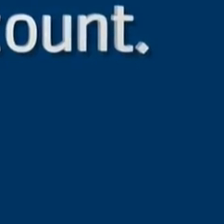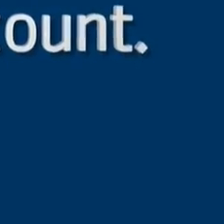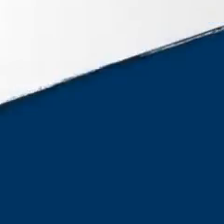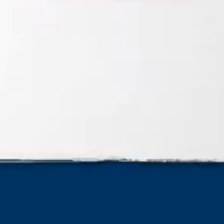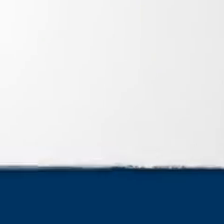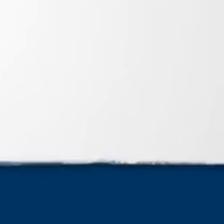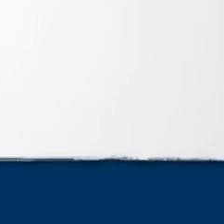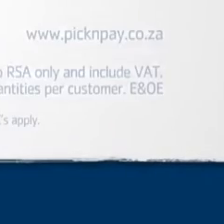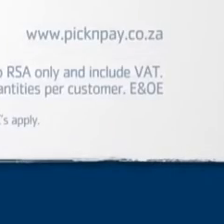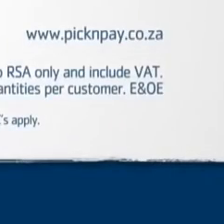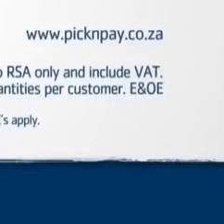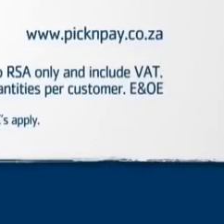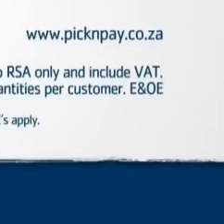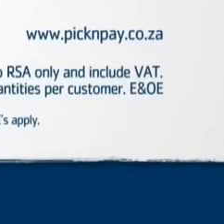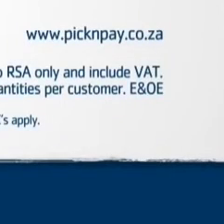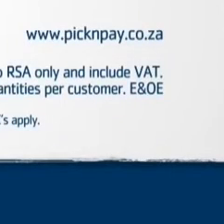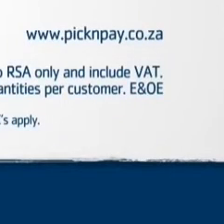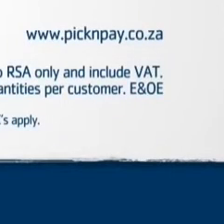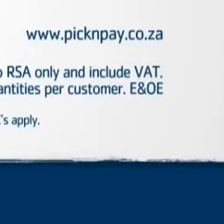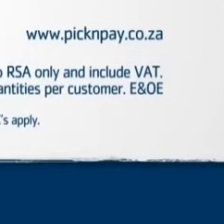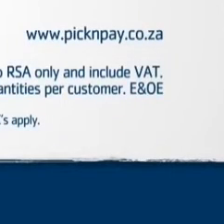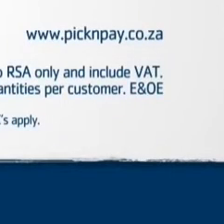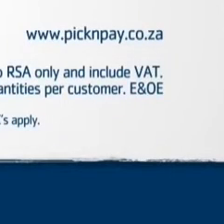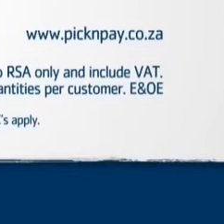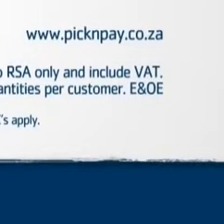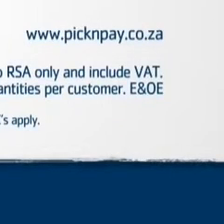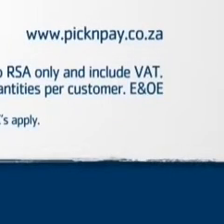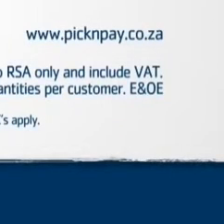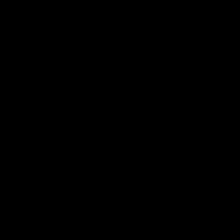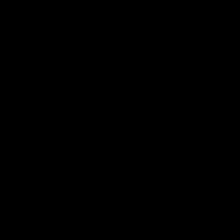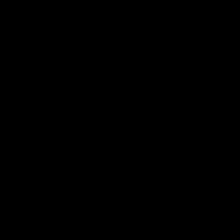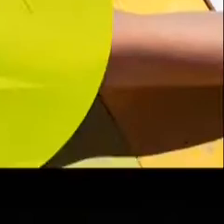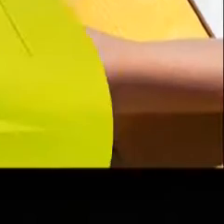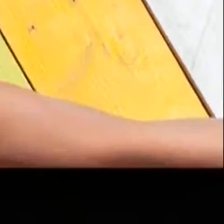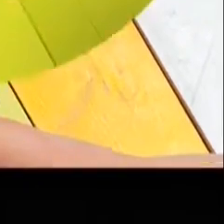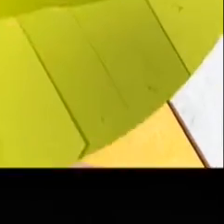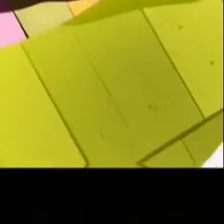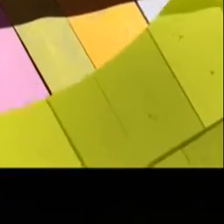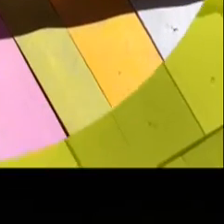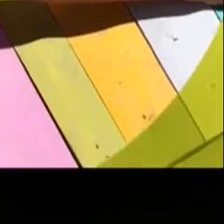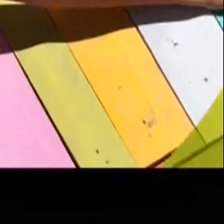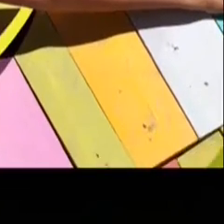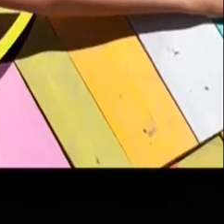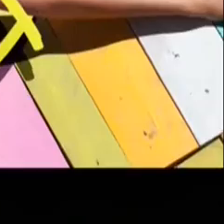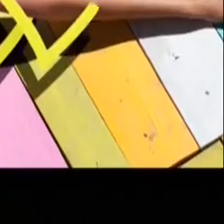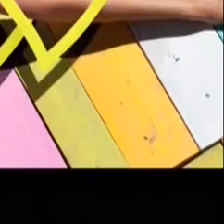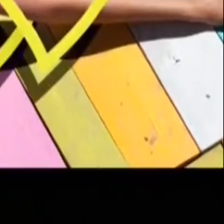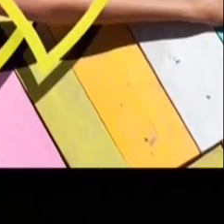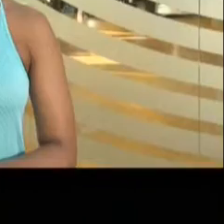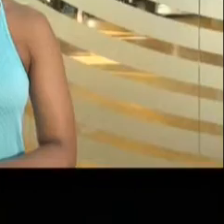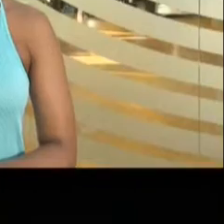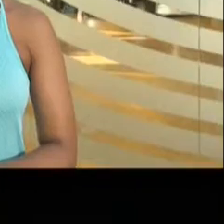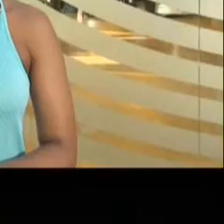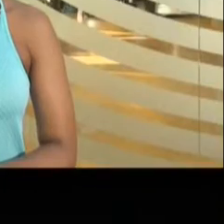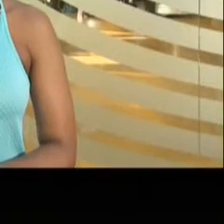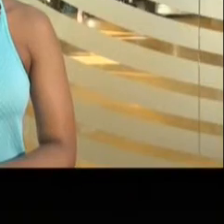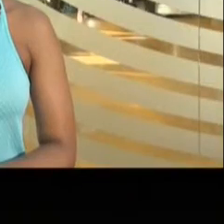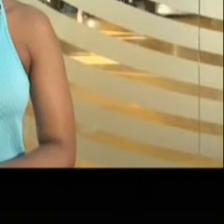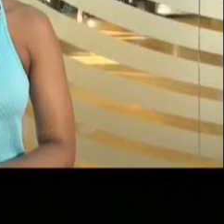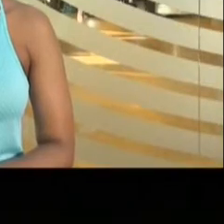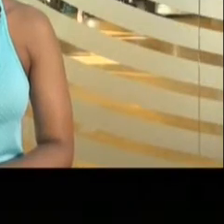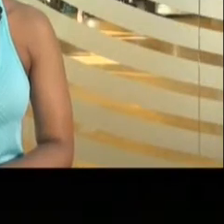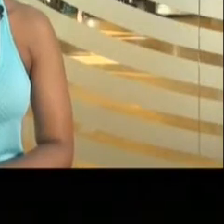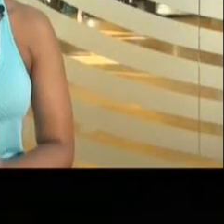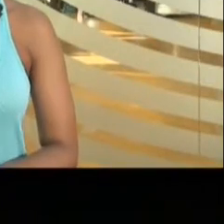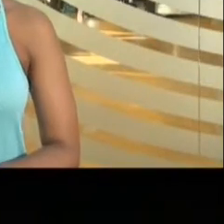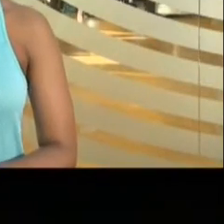every rand count only at Pick and Pay, available in store and online. Do you want to learn something new